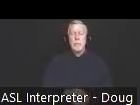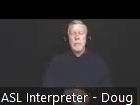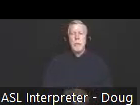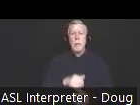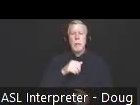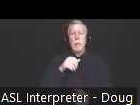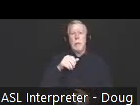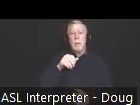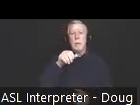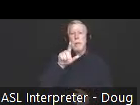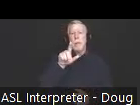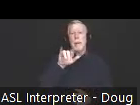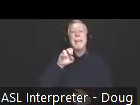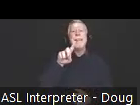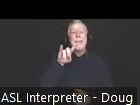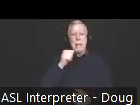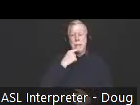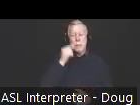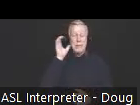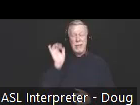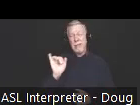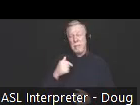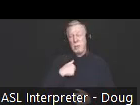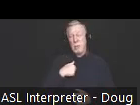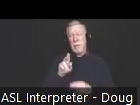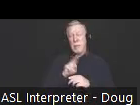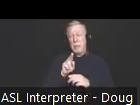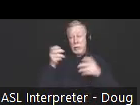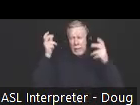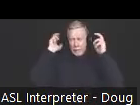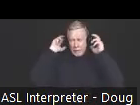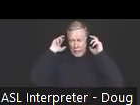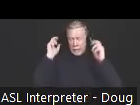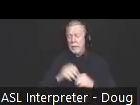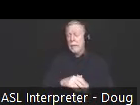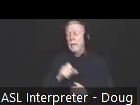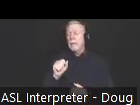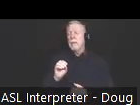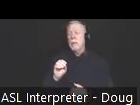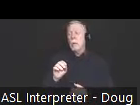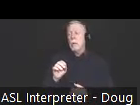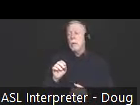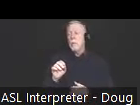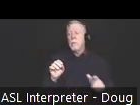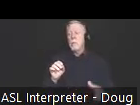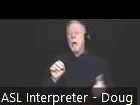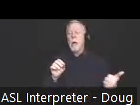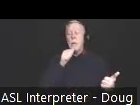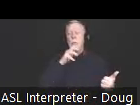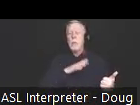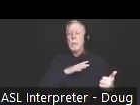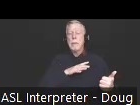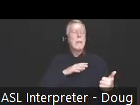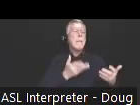It sounds the same to me, but I'm wearing a headset, so some people might want to. Junius, you might have to just come closer to